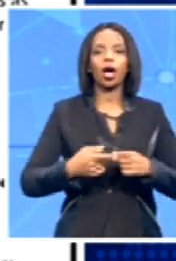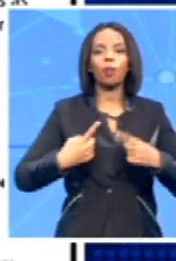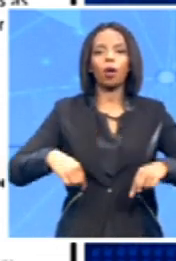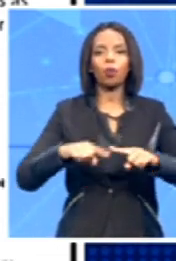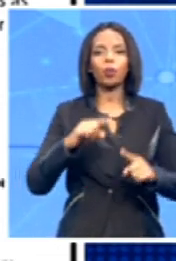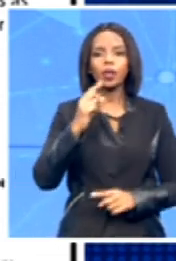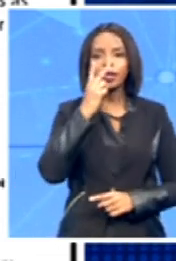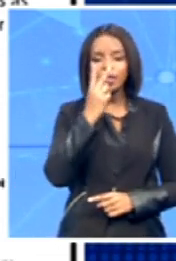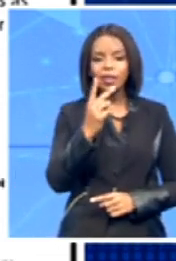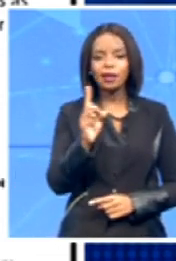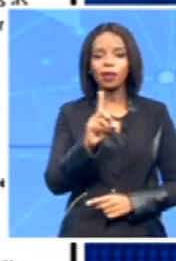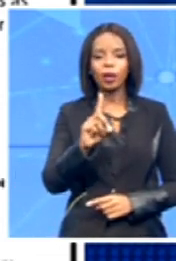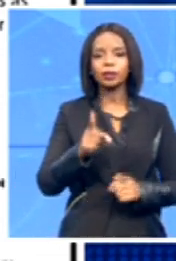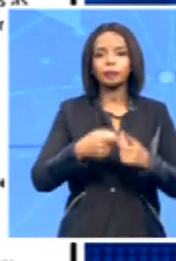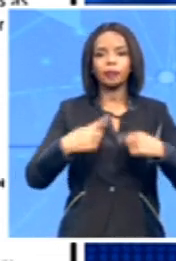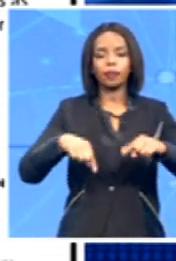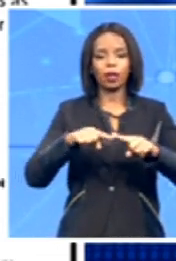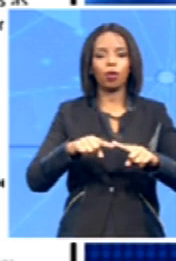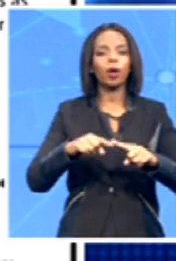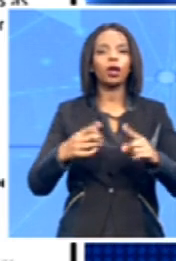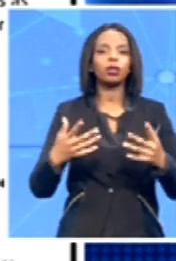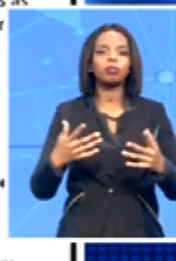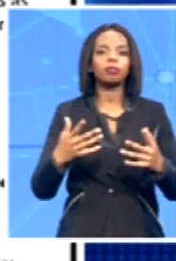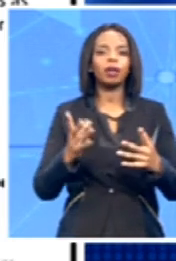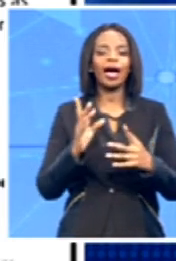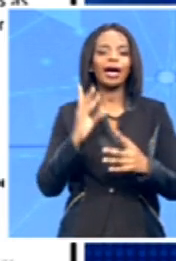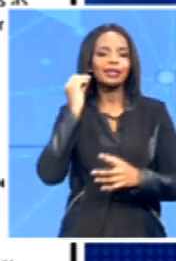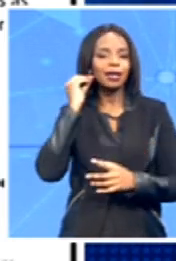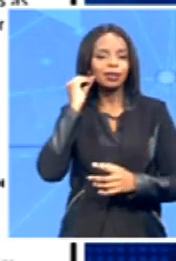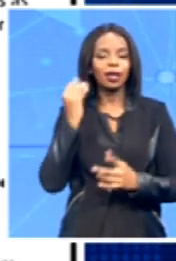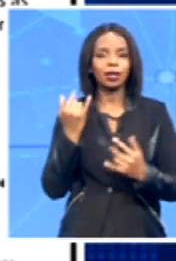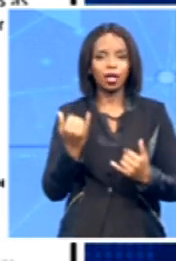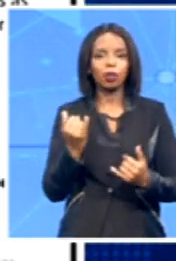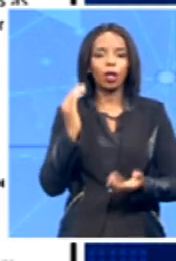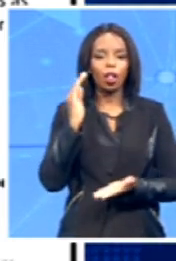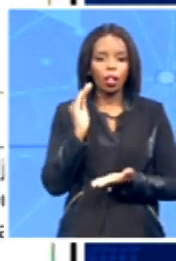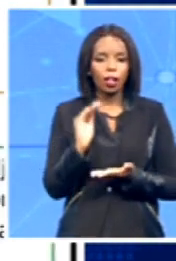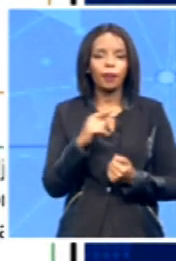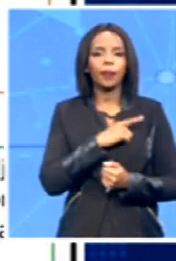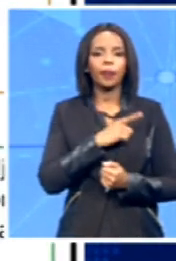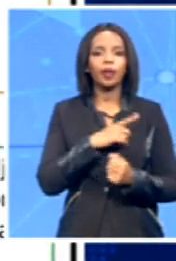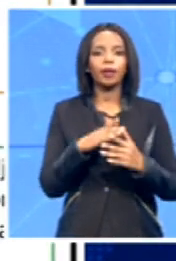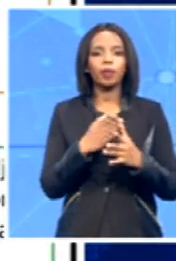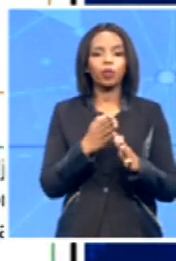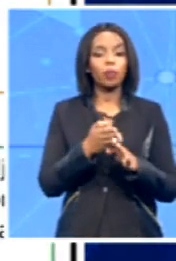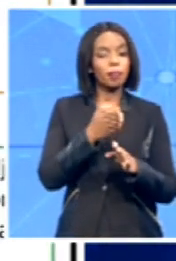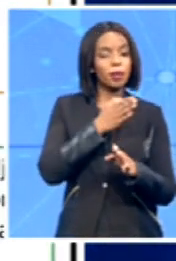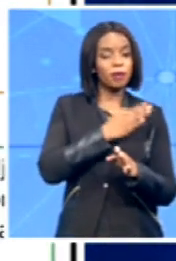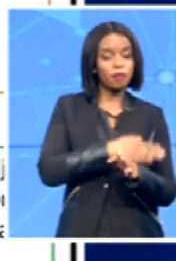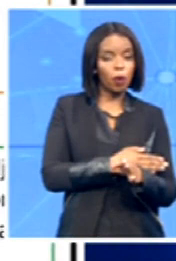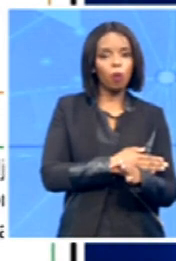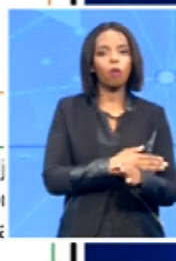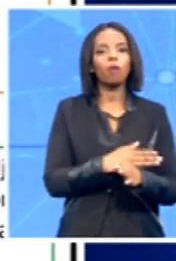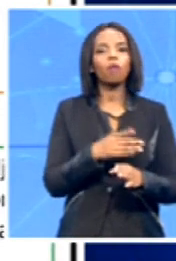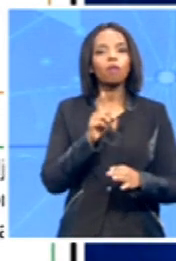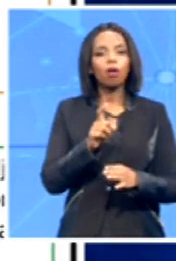a reduction of severity is because of prior infection and vaccination. So this is,